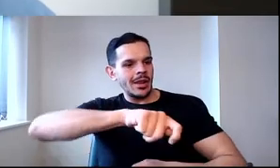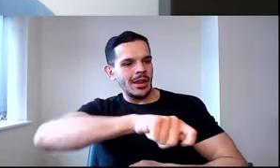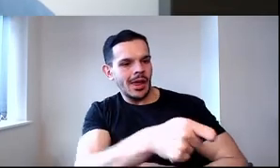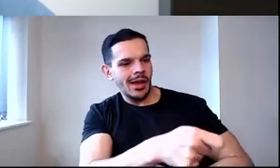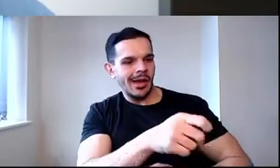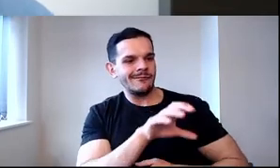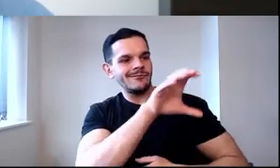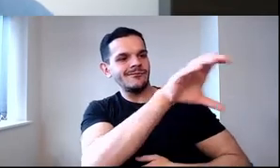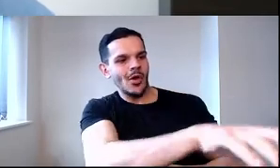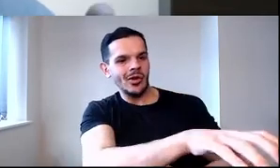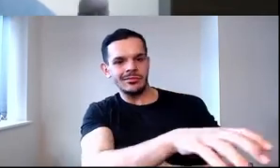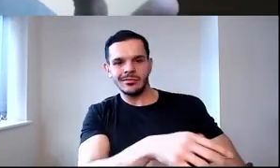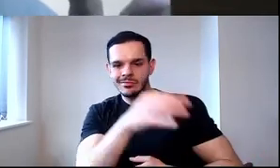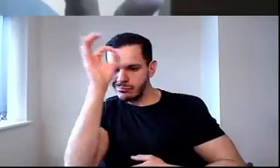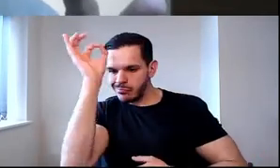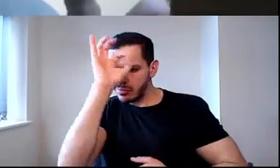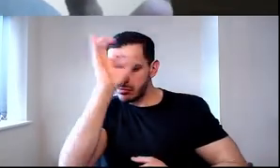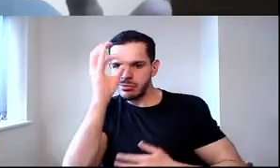funds in a